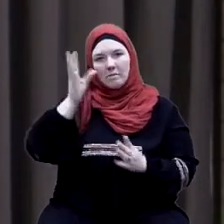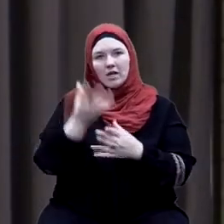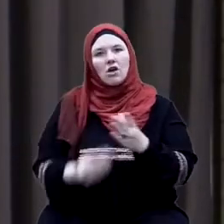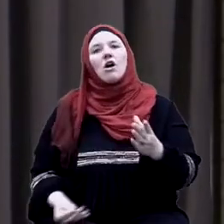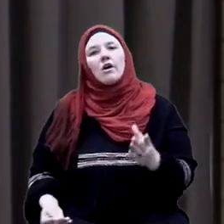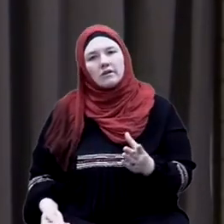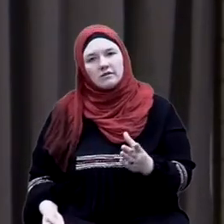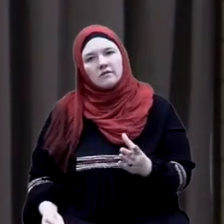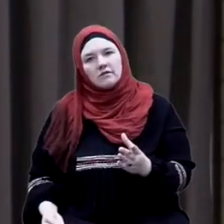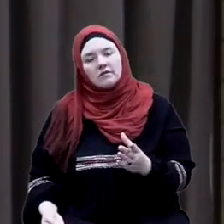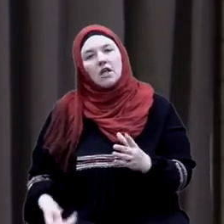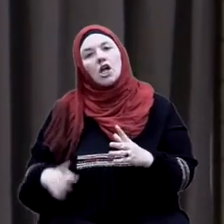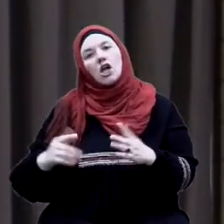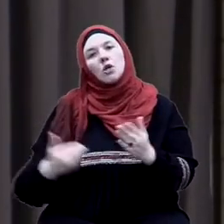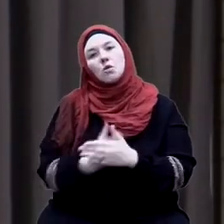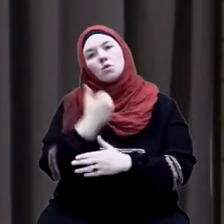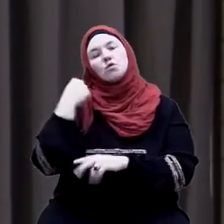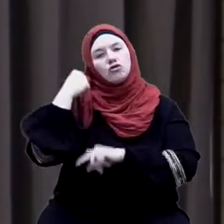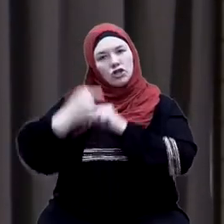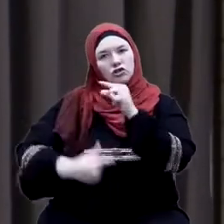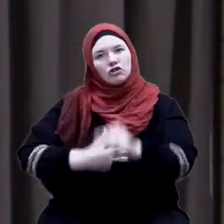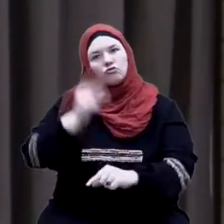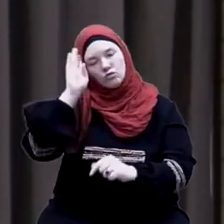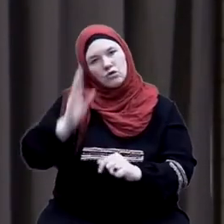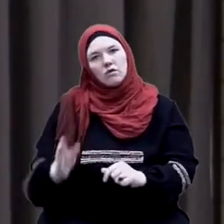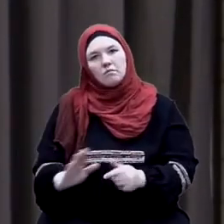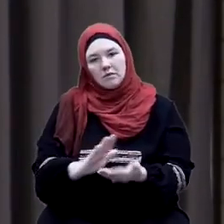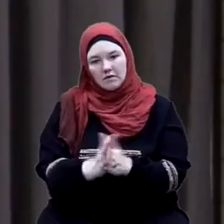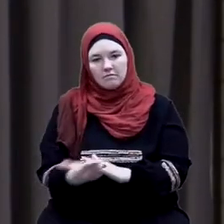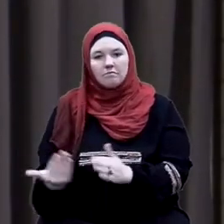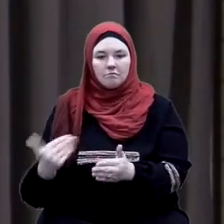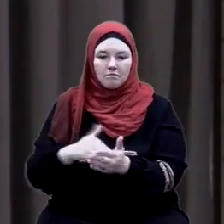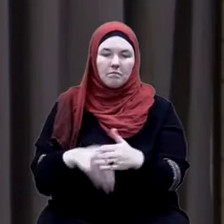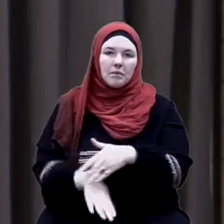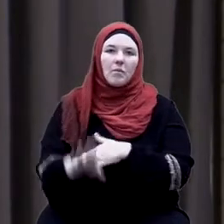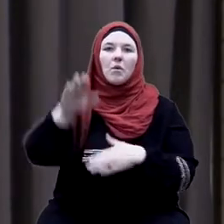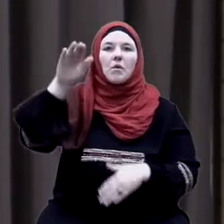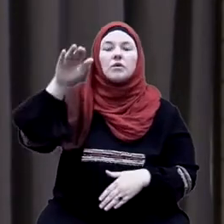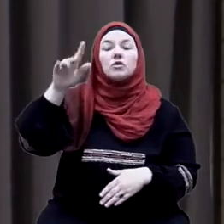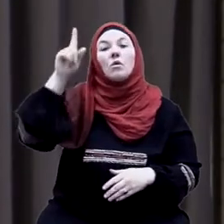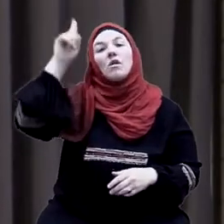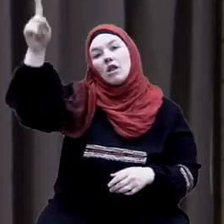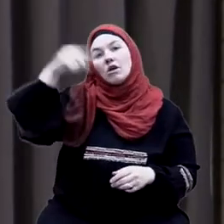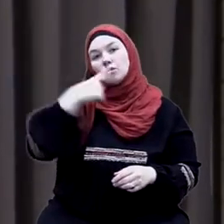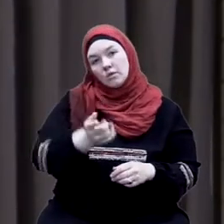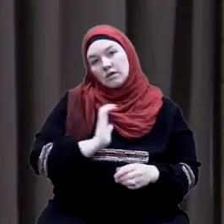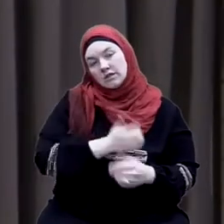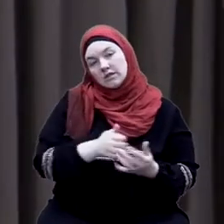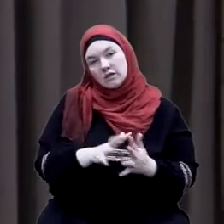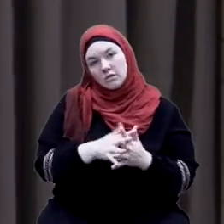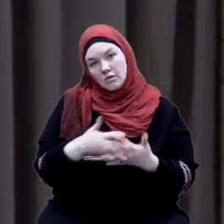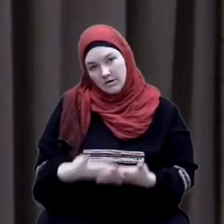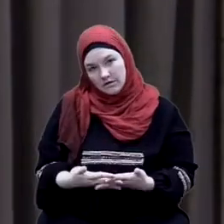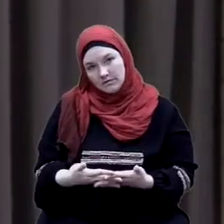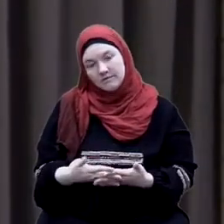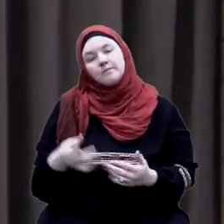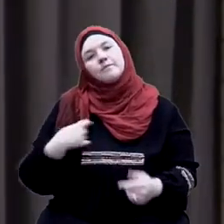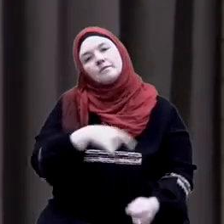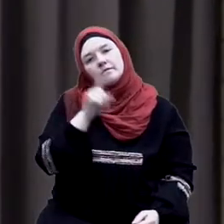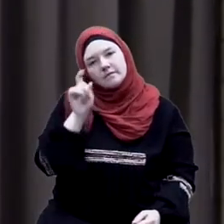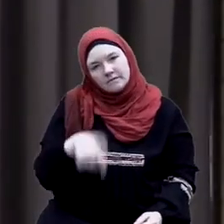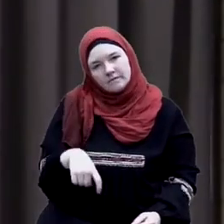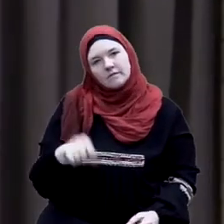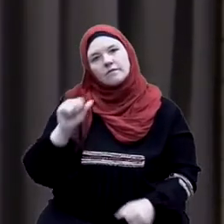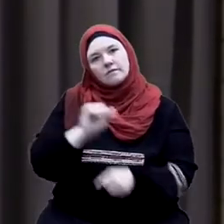gone, and a new generation will rise up. So Allah is telling us in the Quran, we need